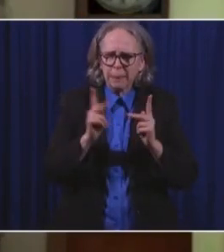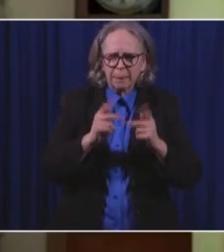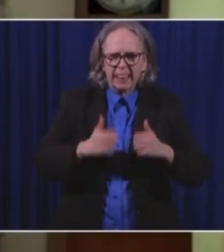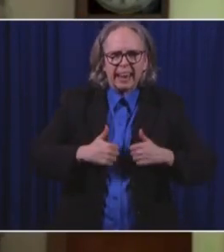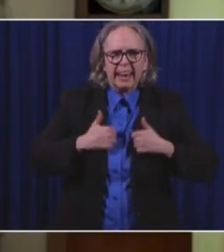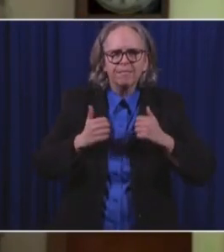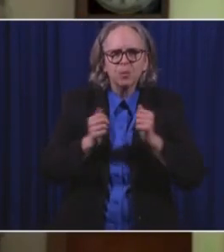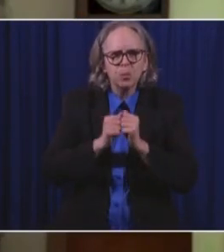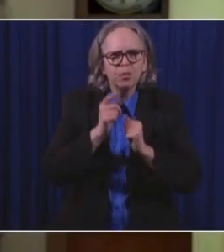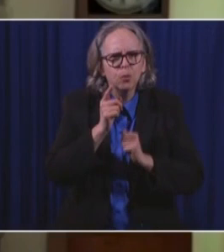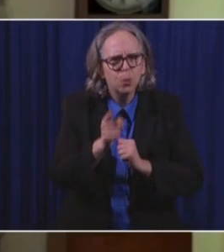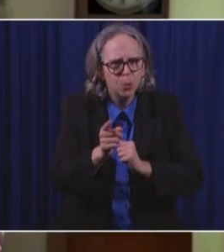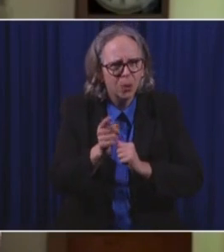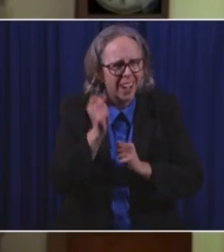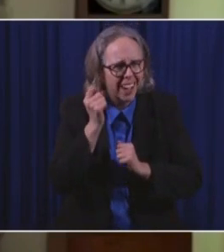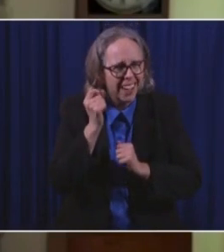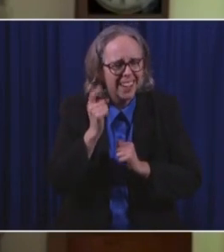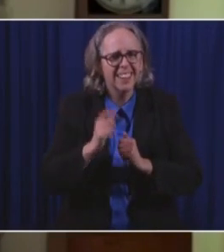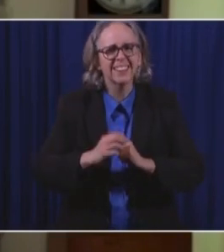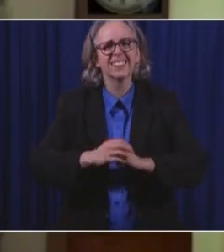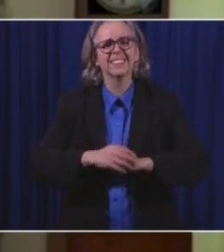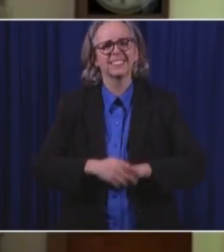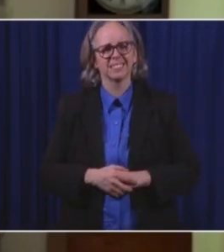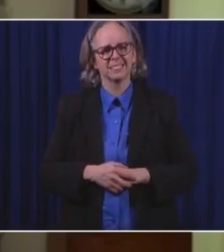already are providing a distance separation.